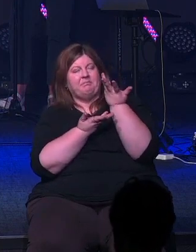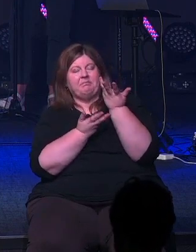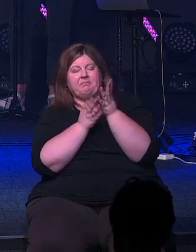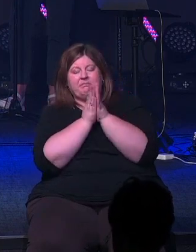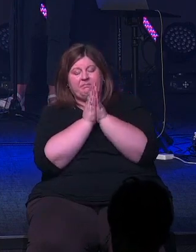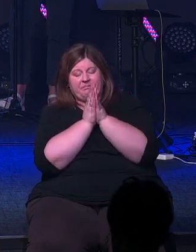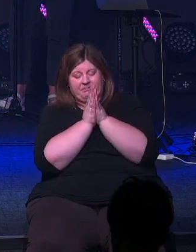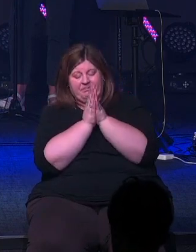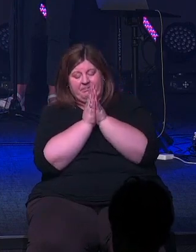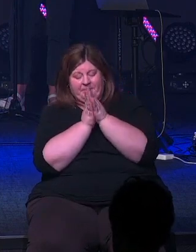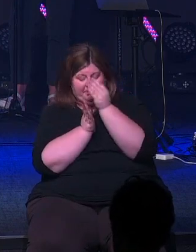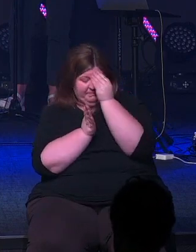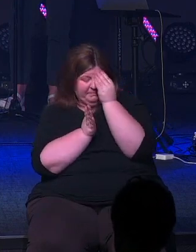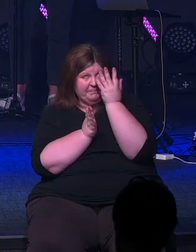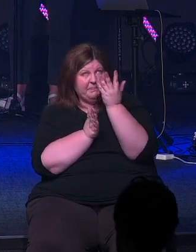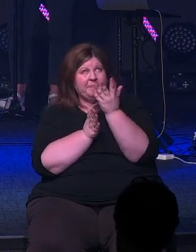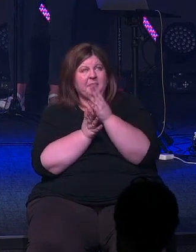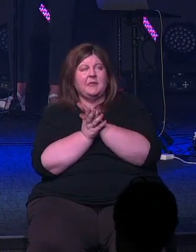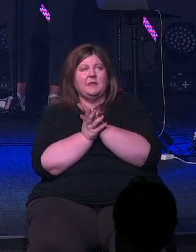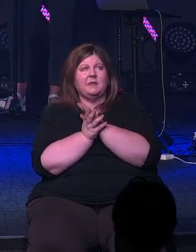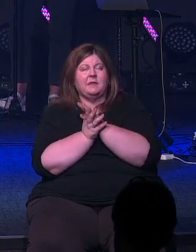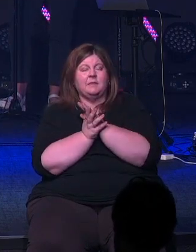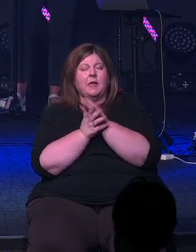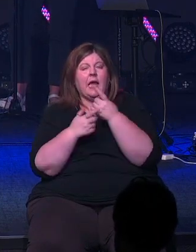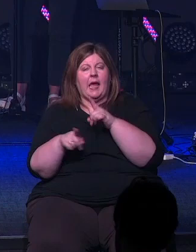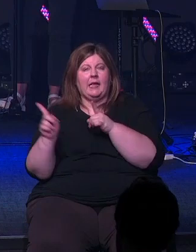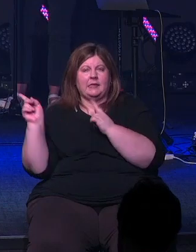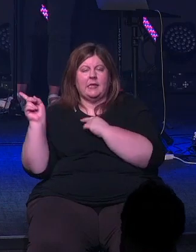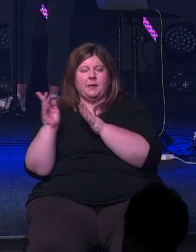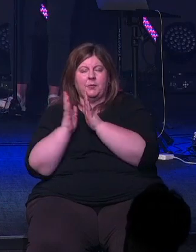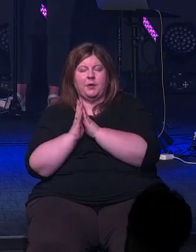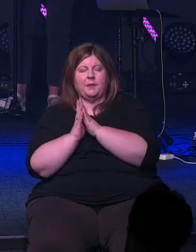is, just pray to him now as I pray.